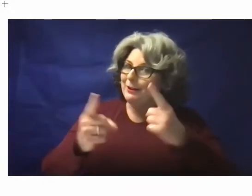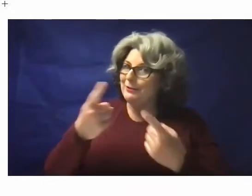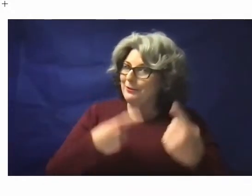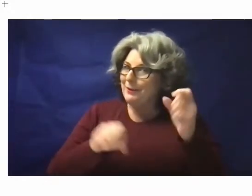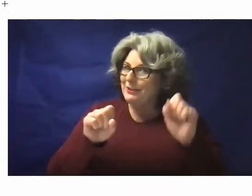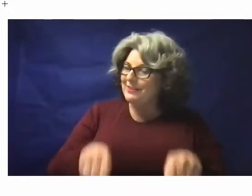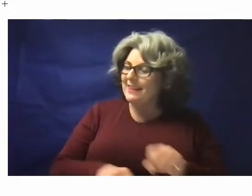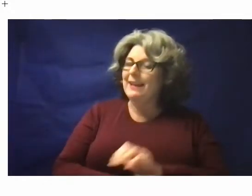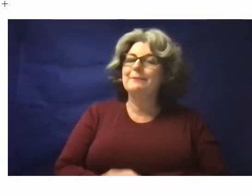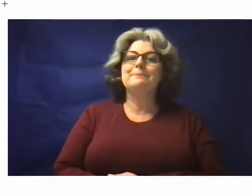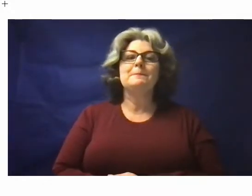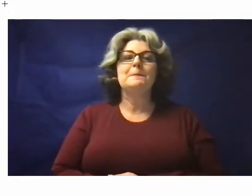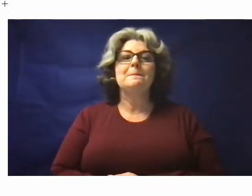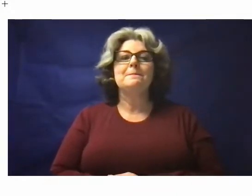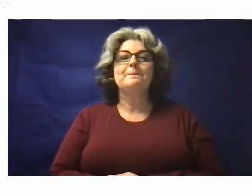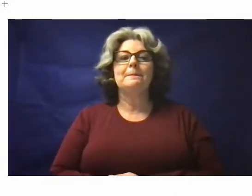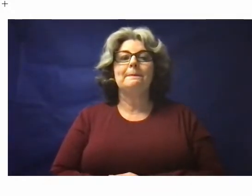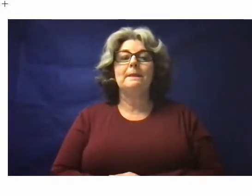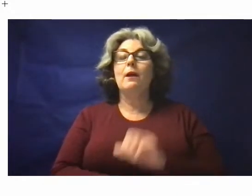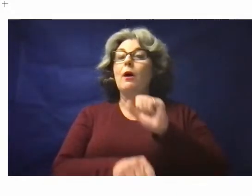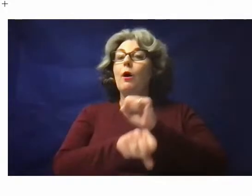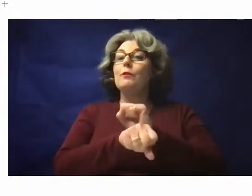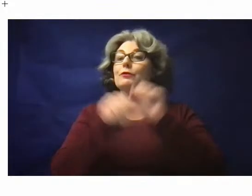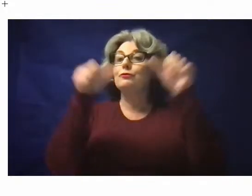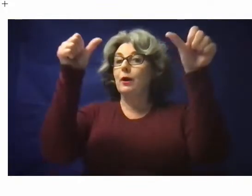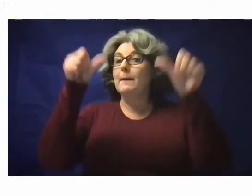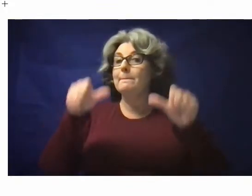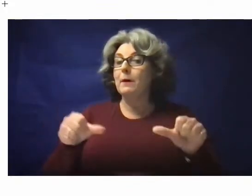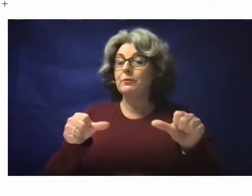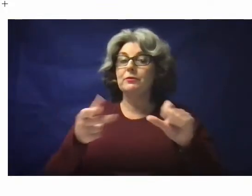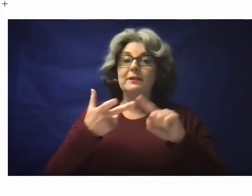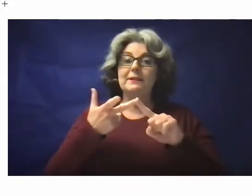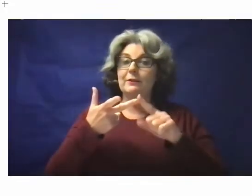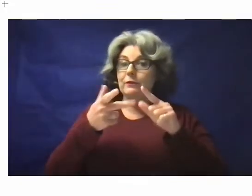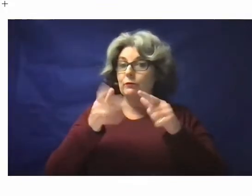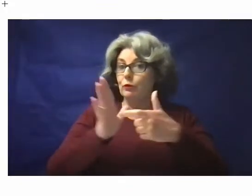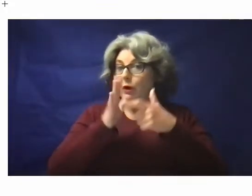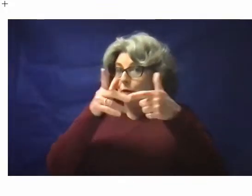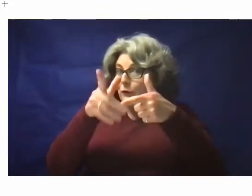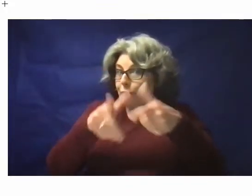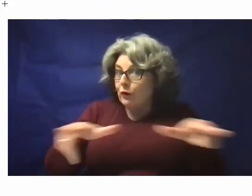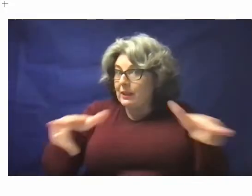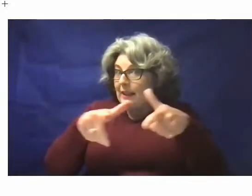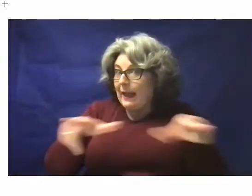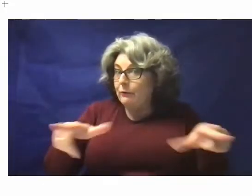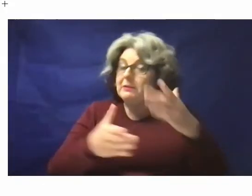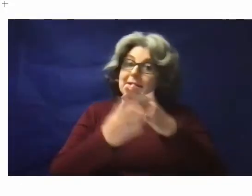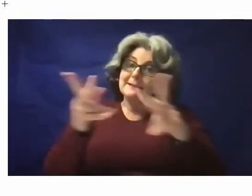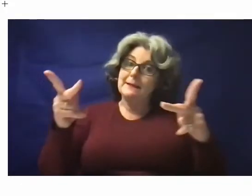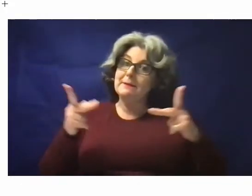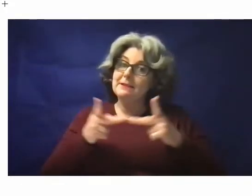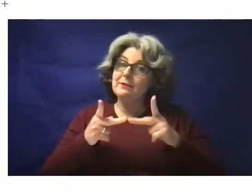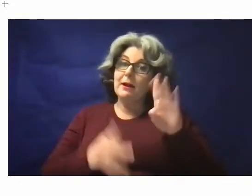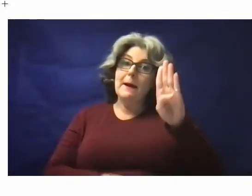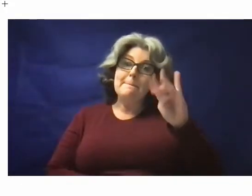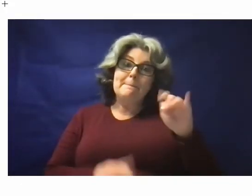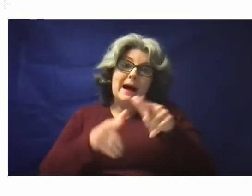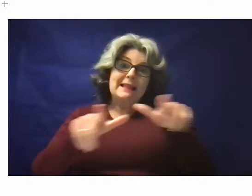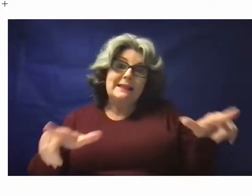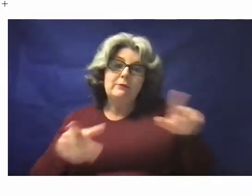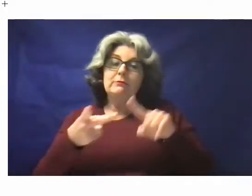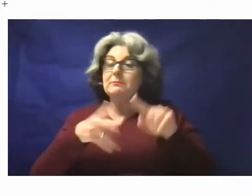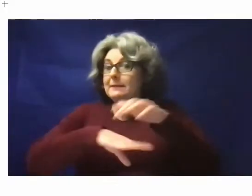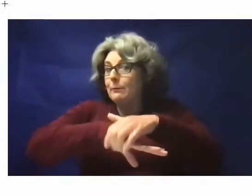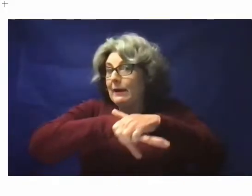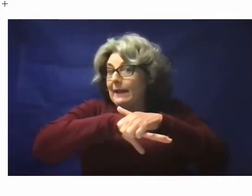Another thing that you will see on the job poster are language requirements. You will see that some positions are bilingual, others are English